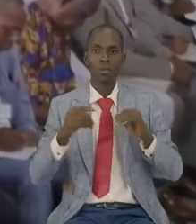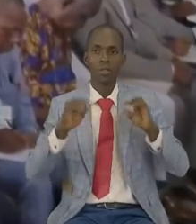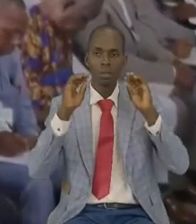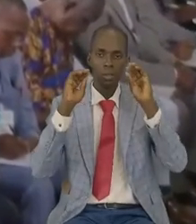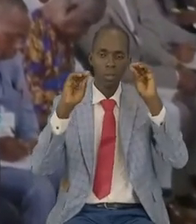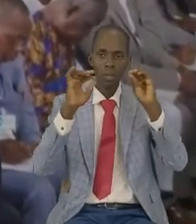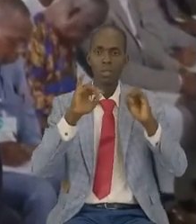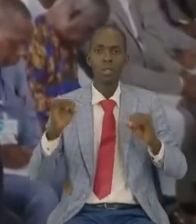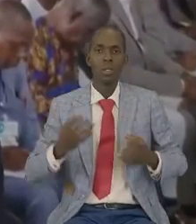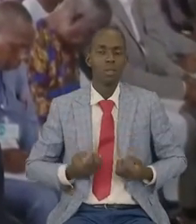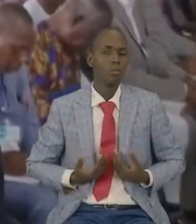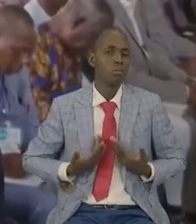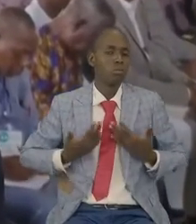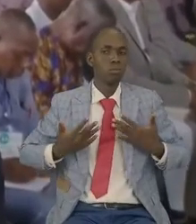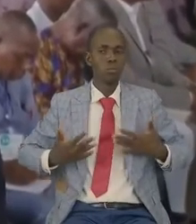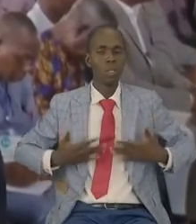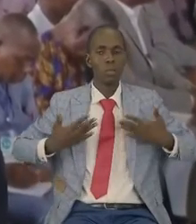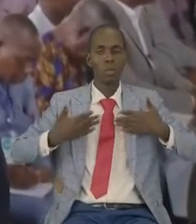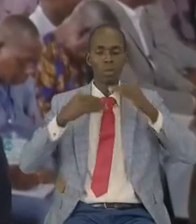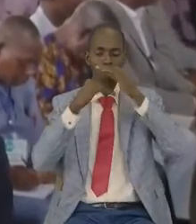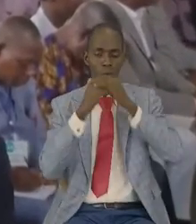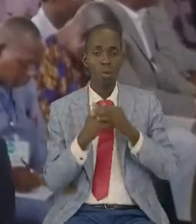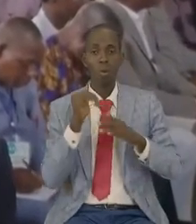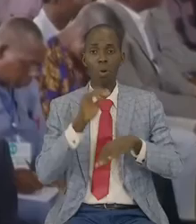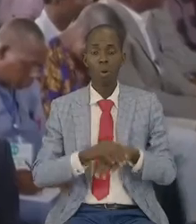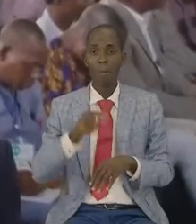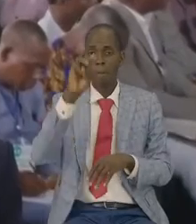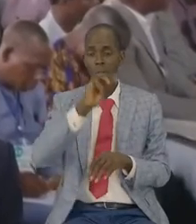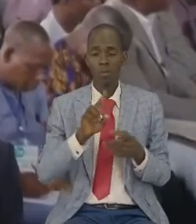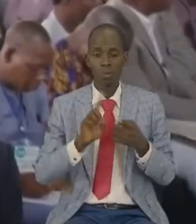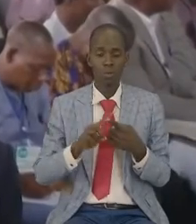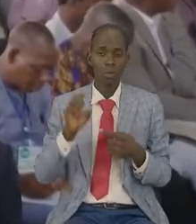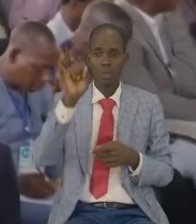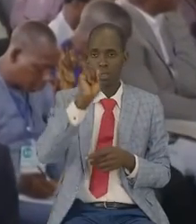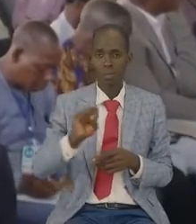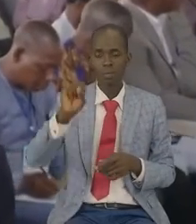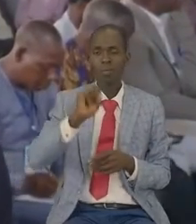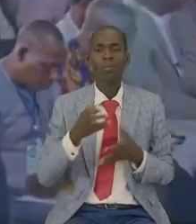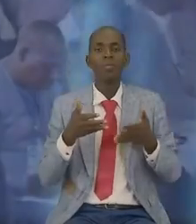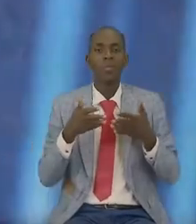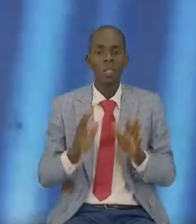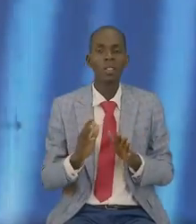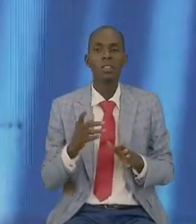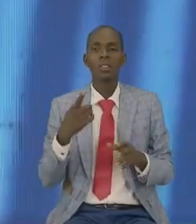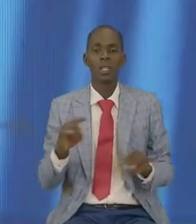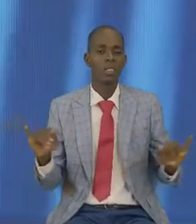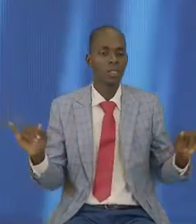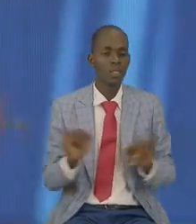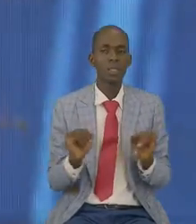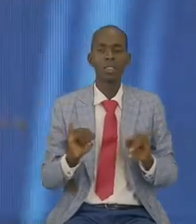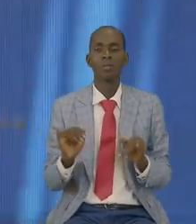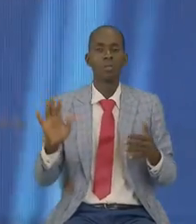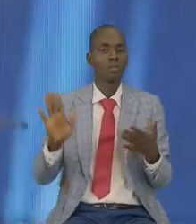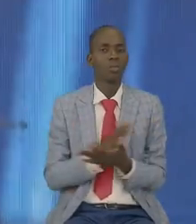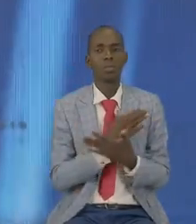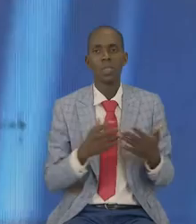we have the worship on Monday through Saturday. Let the same song, let the